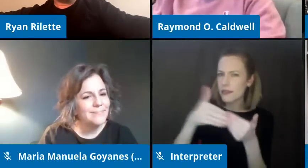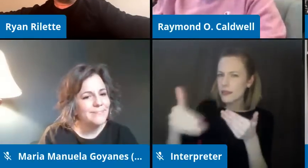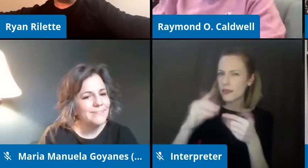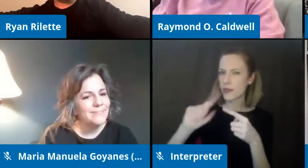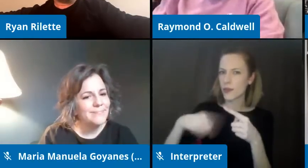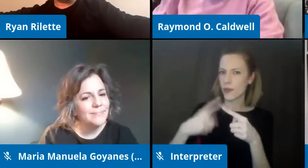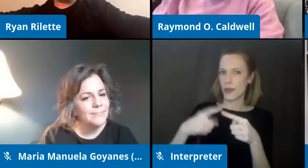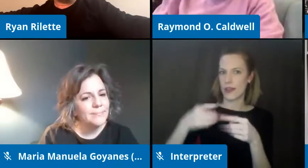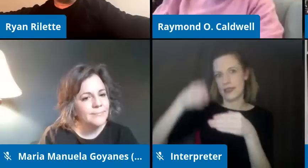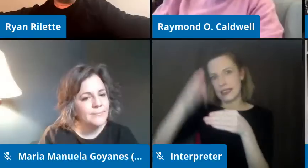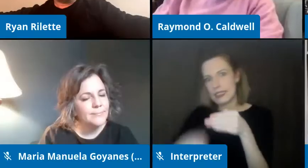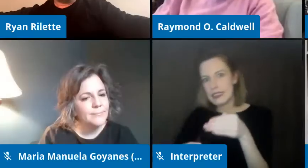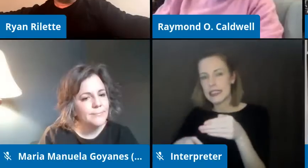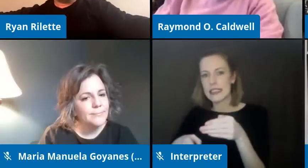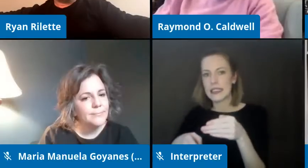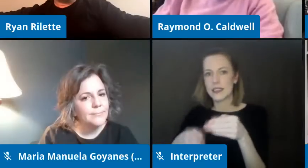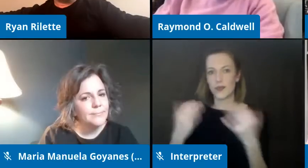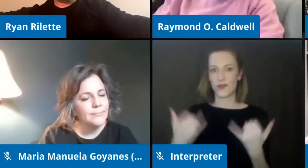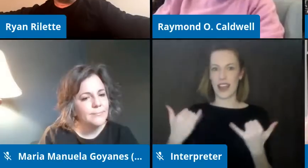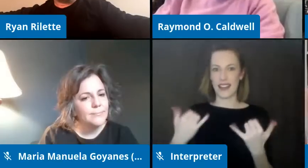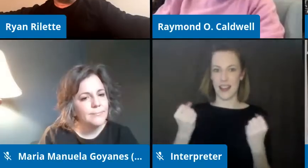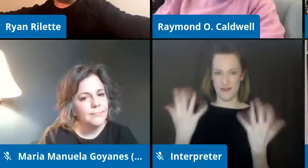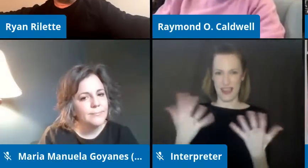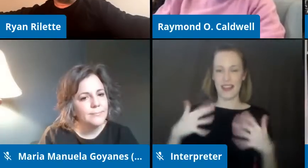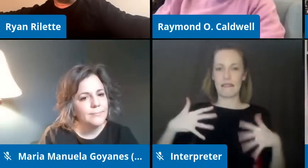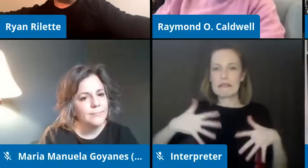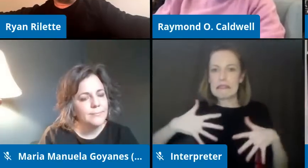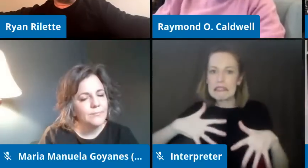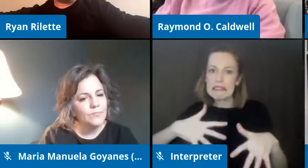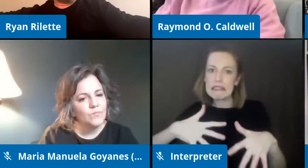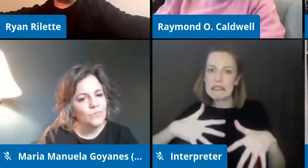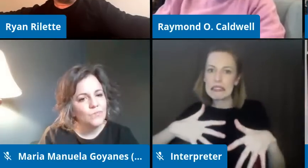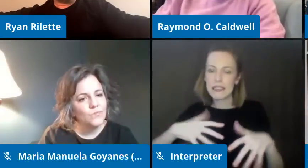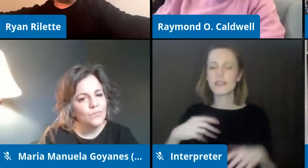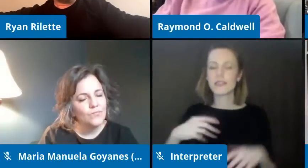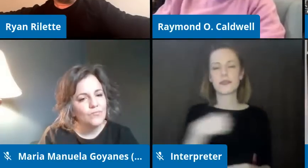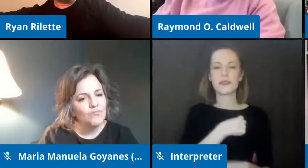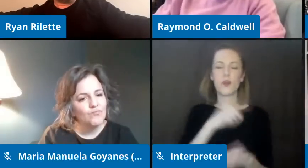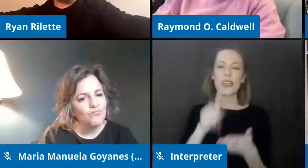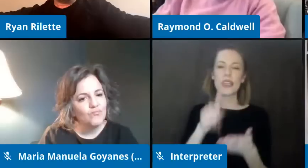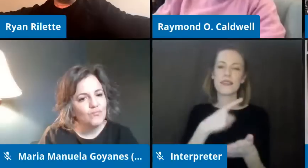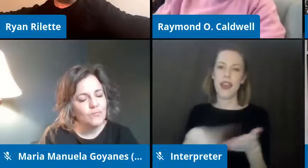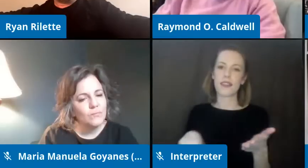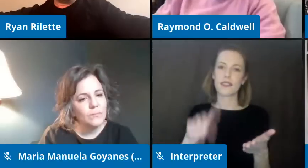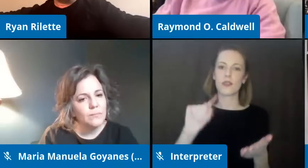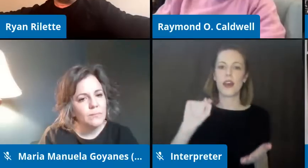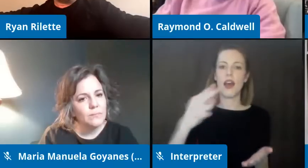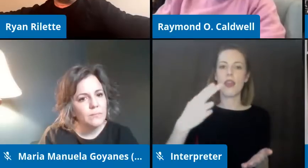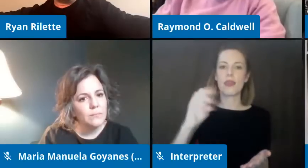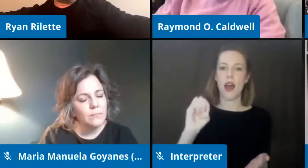moment. And so we did cancel The Amateurs. It's running on, we were streaming it through the end of the weekend